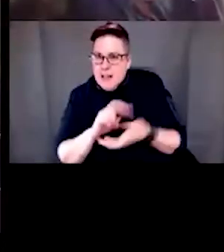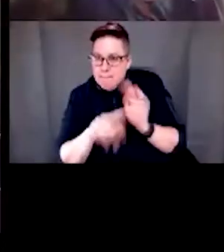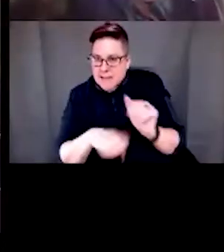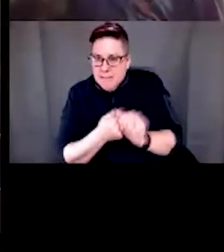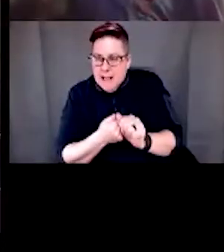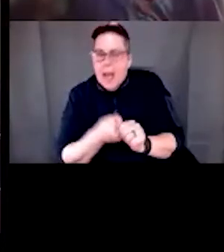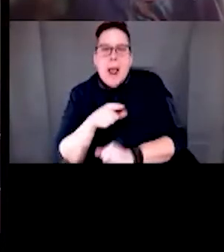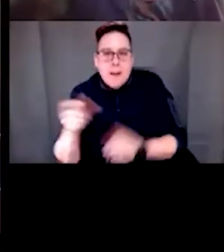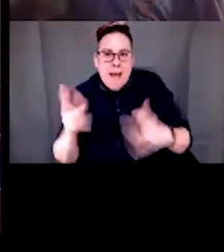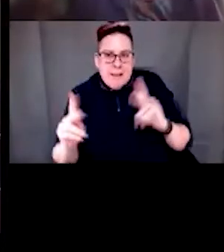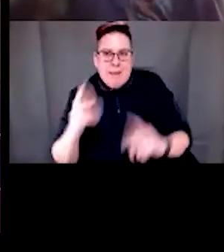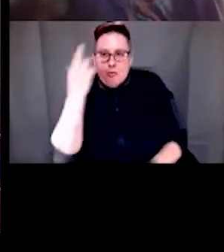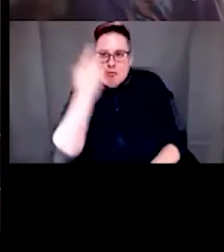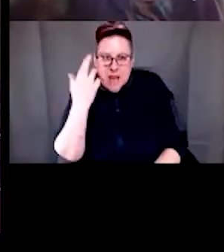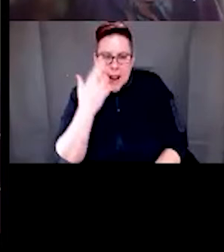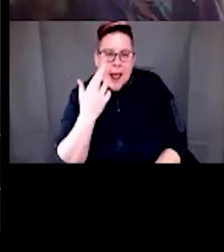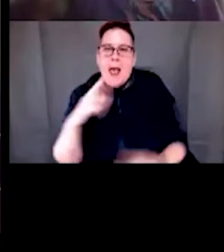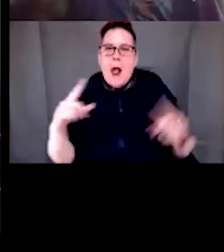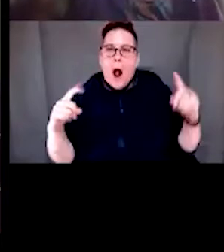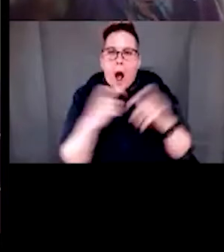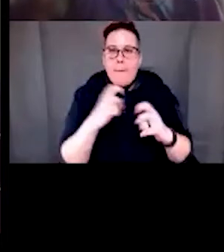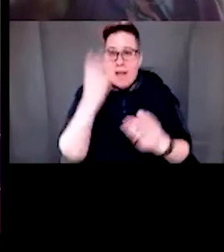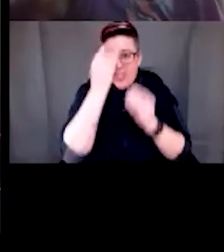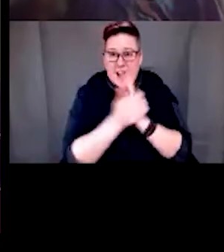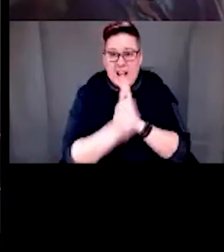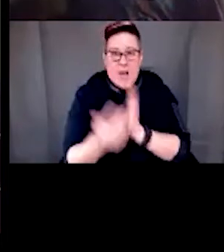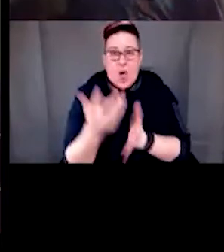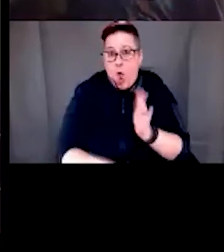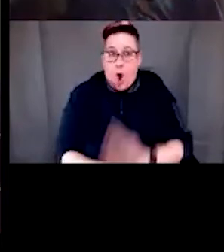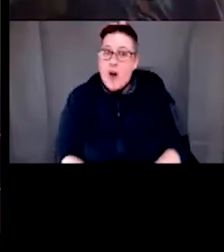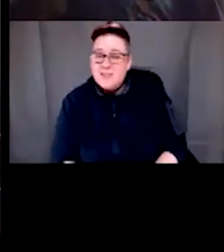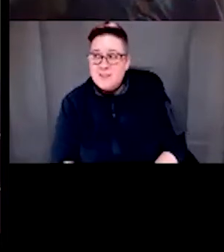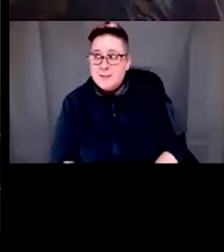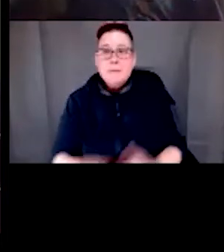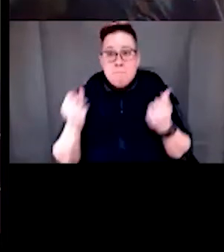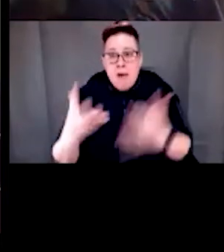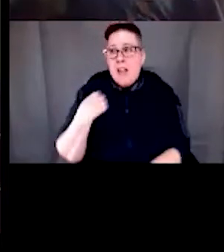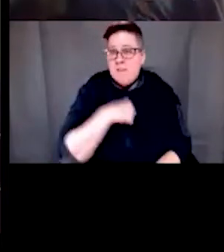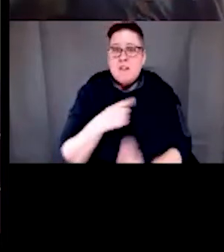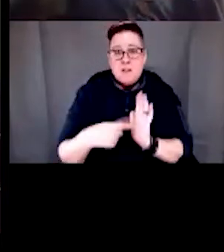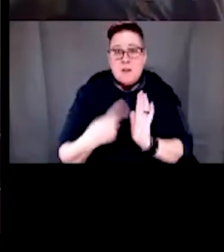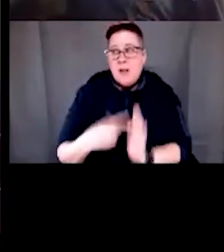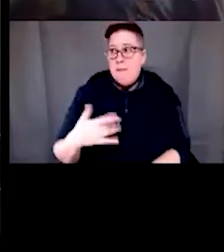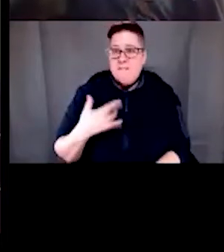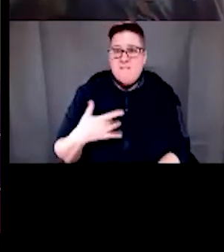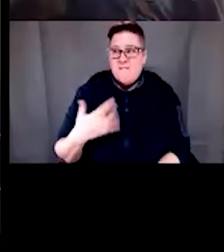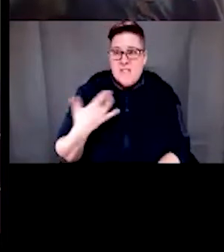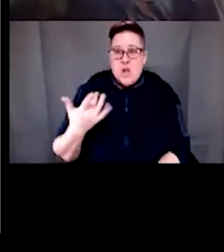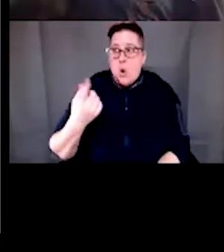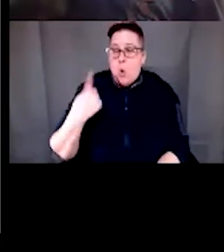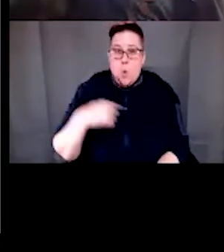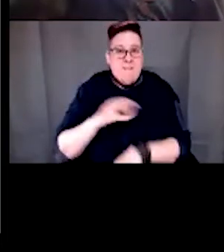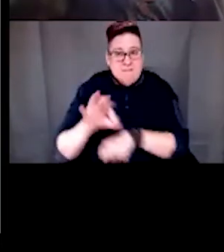profound loss of complex thinking skills, and that we at times may feel that we are